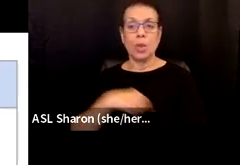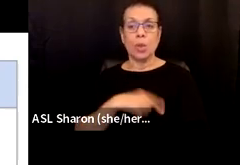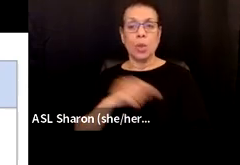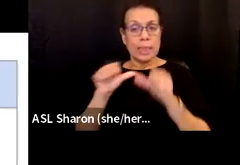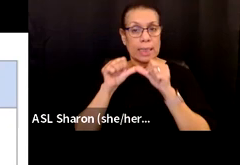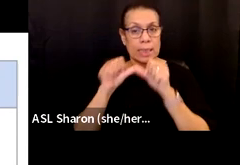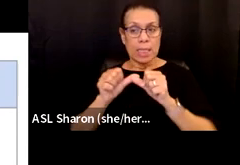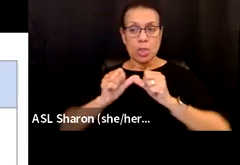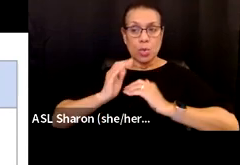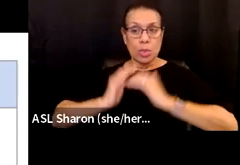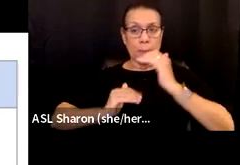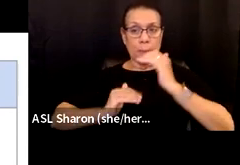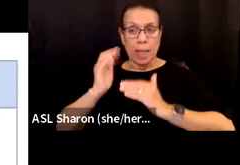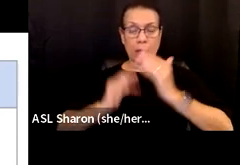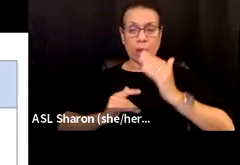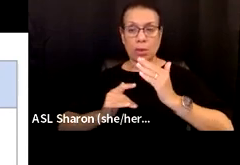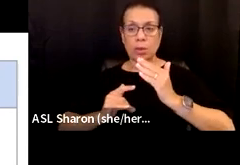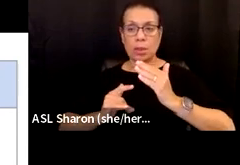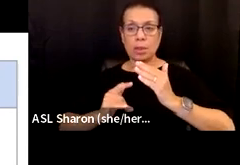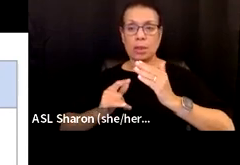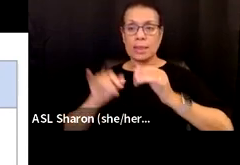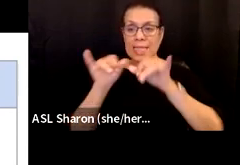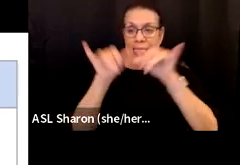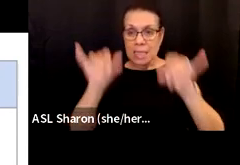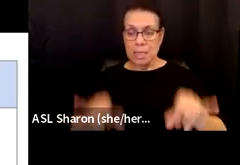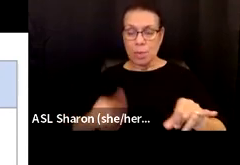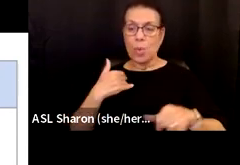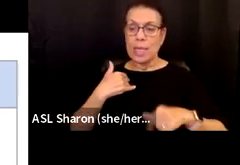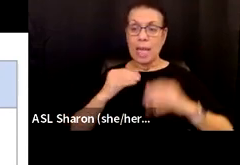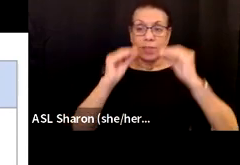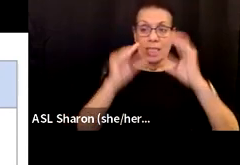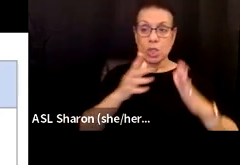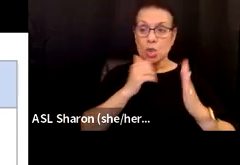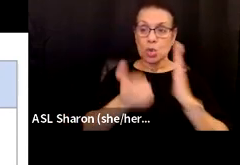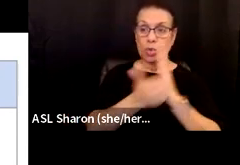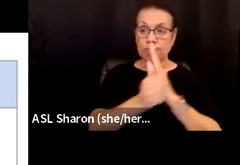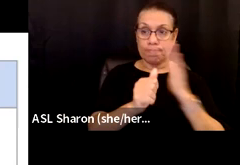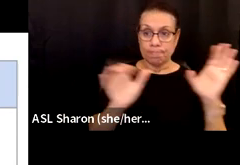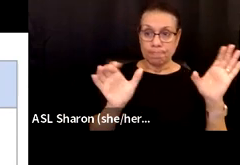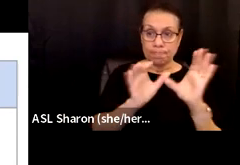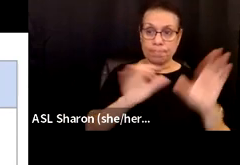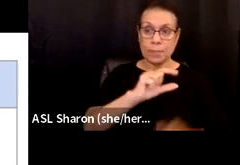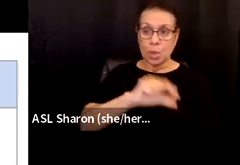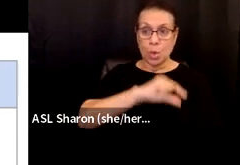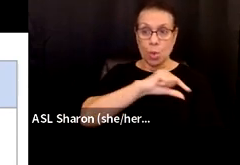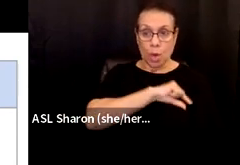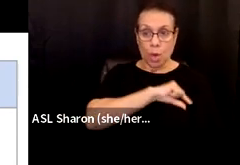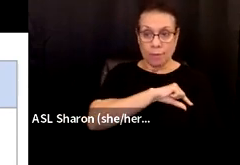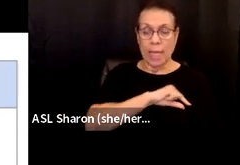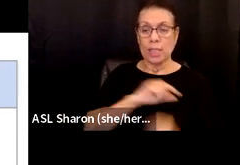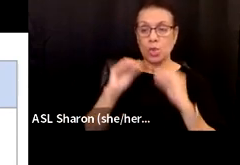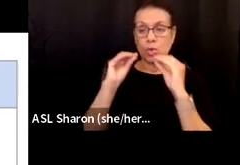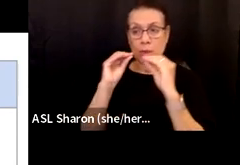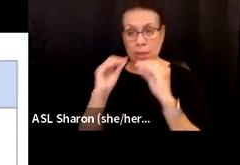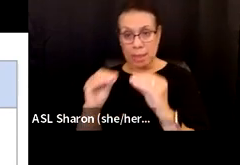infrastructure to ensure that we have educators who are fully endorsed and qualified to teach